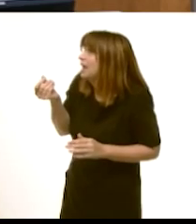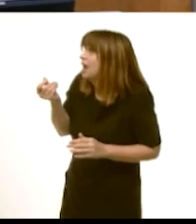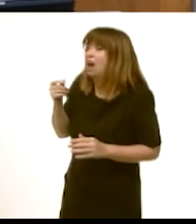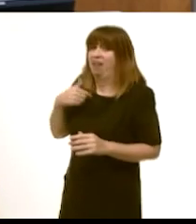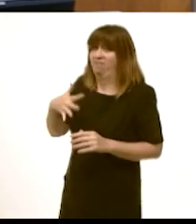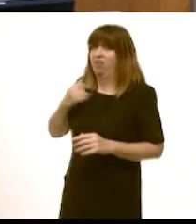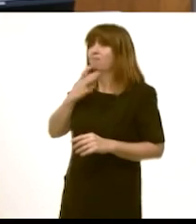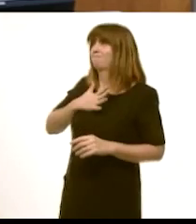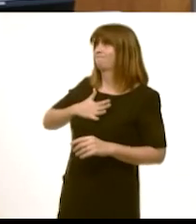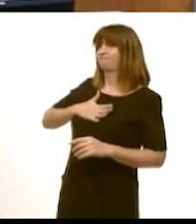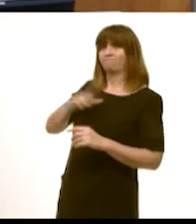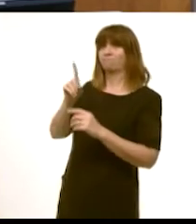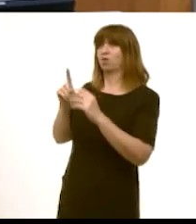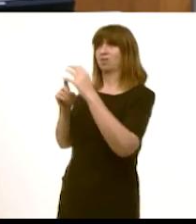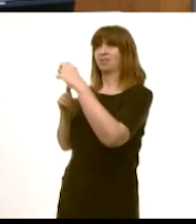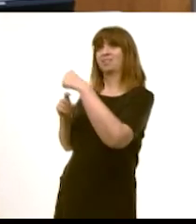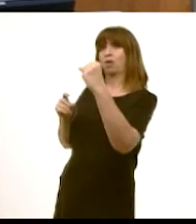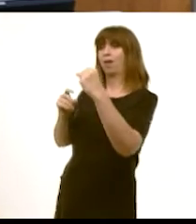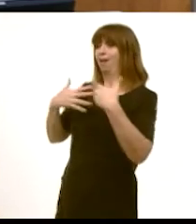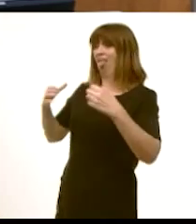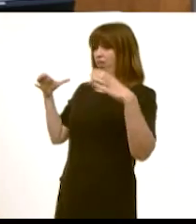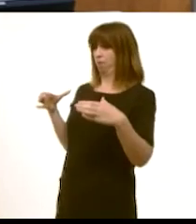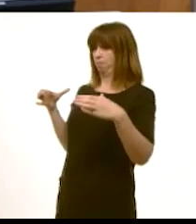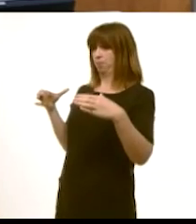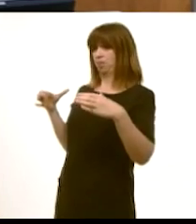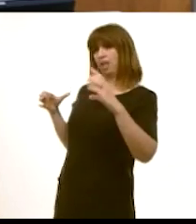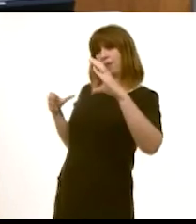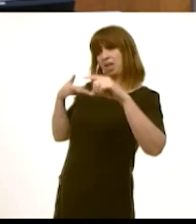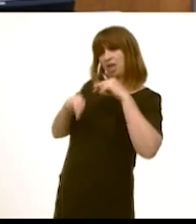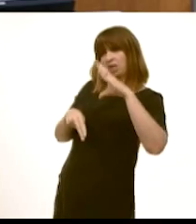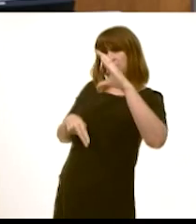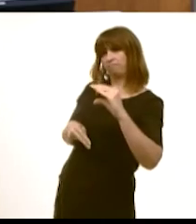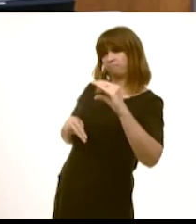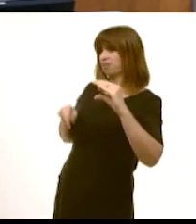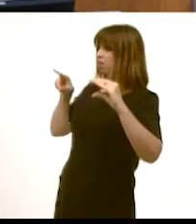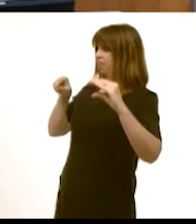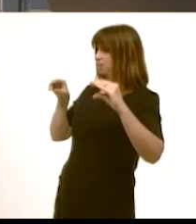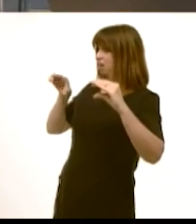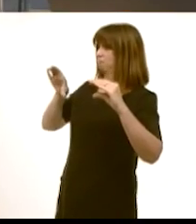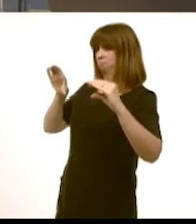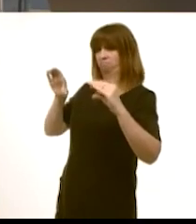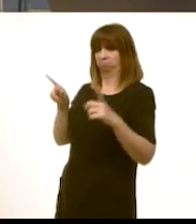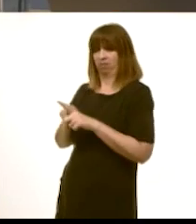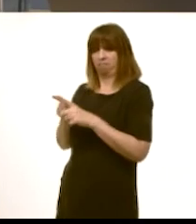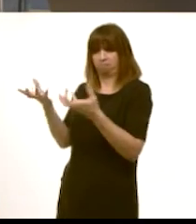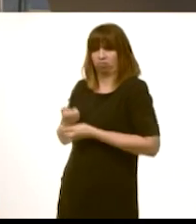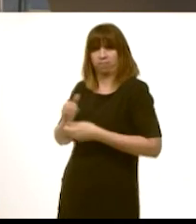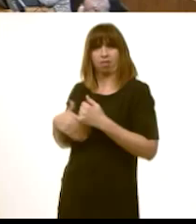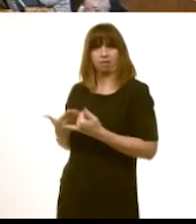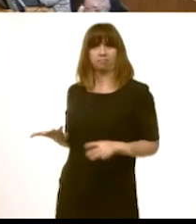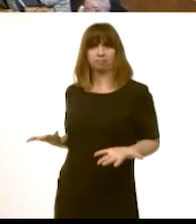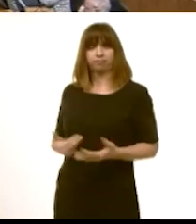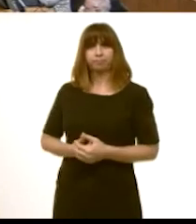health to another part of health, then there will be no effective or no net consequential as far as Wales is concerned. Now the Leader of the Welsh